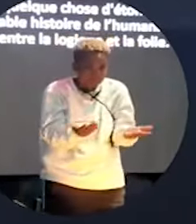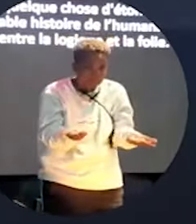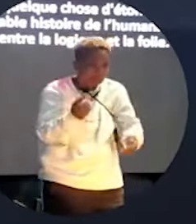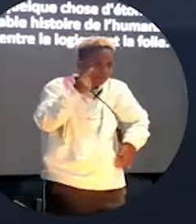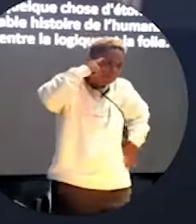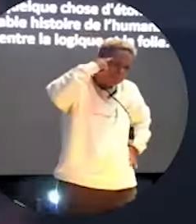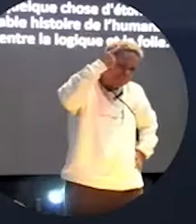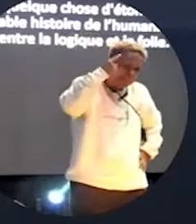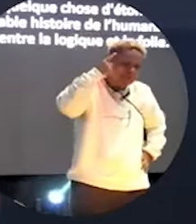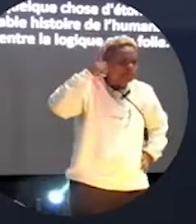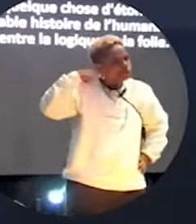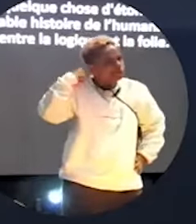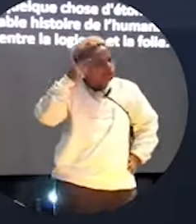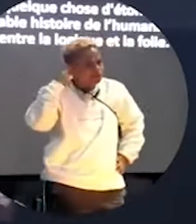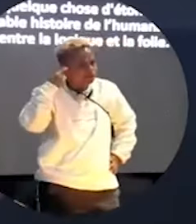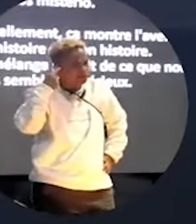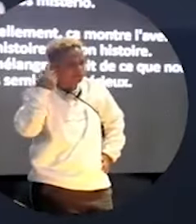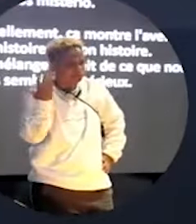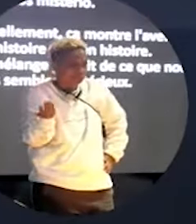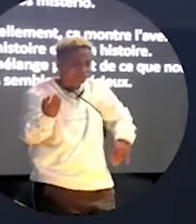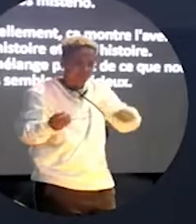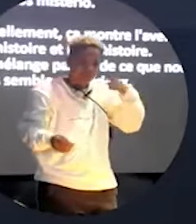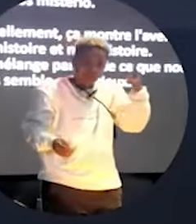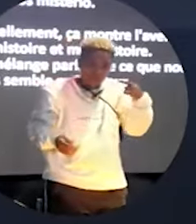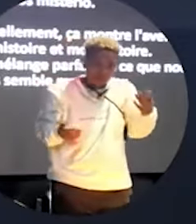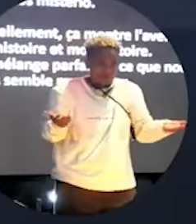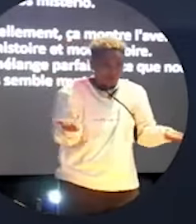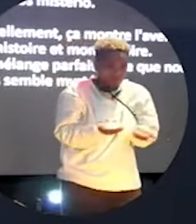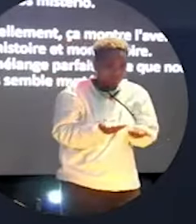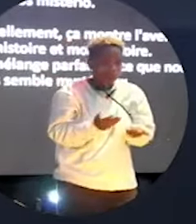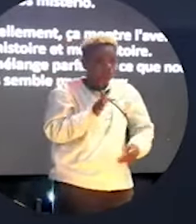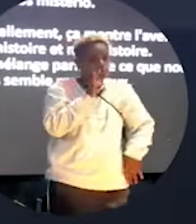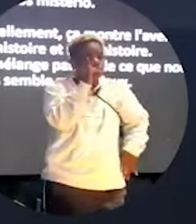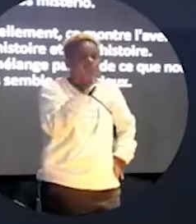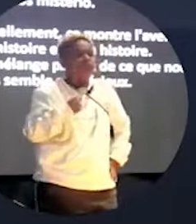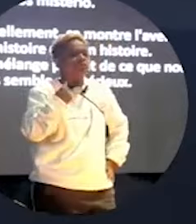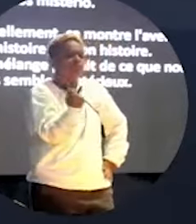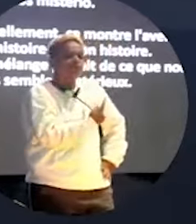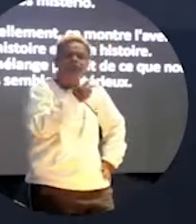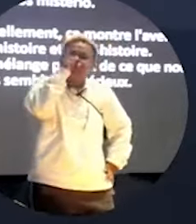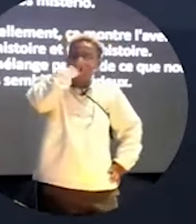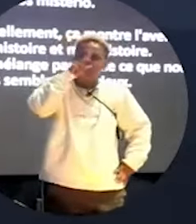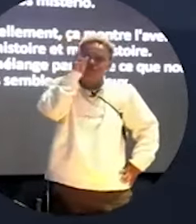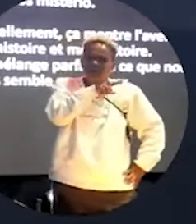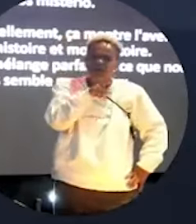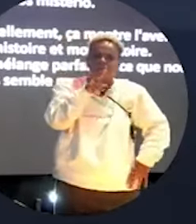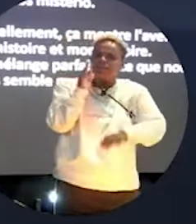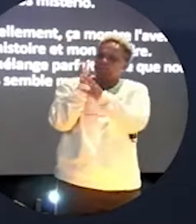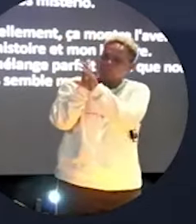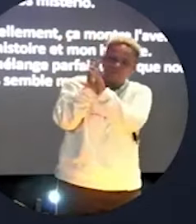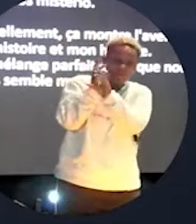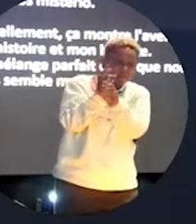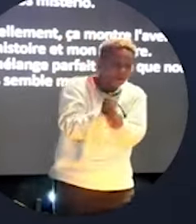and insanity. Presently, it tells the future of our history, of her story, and my